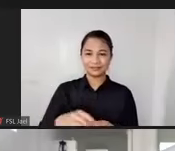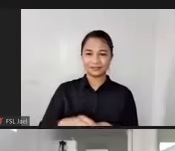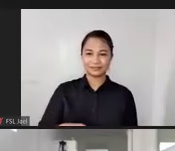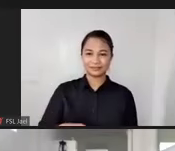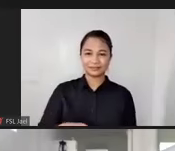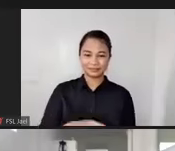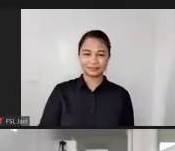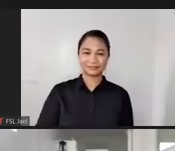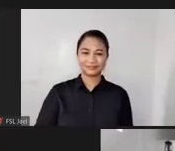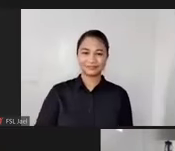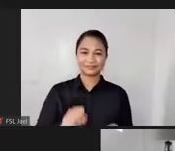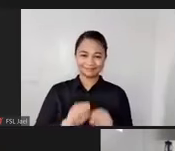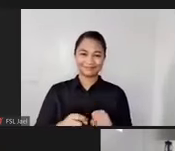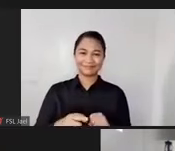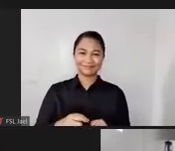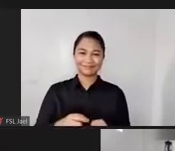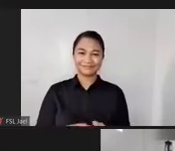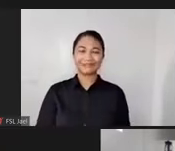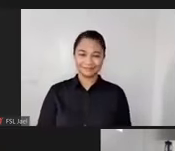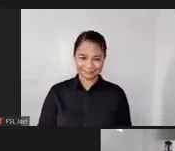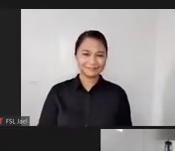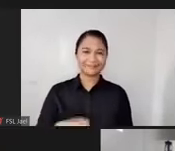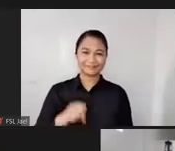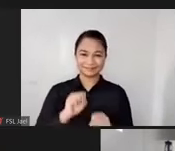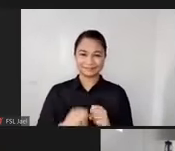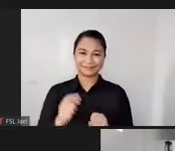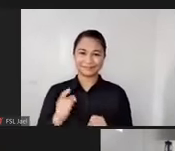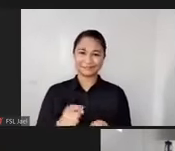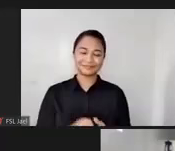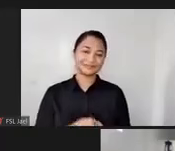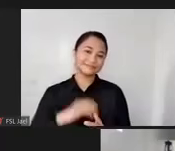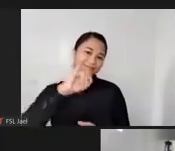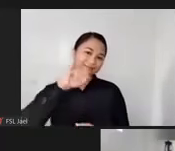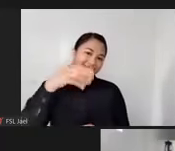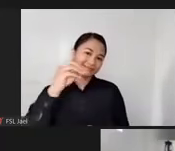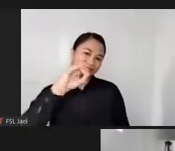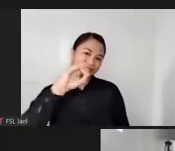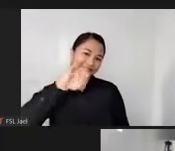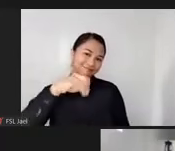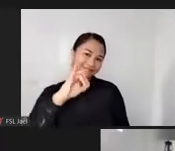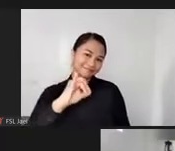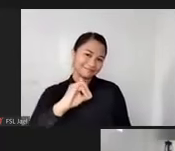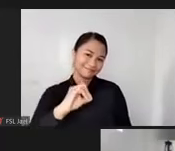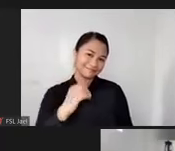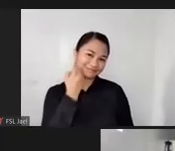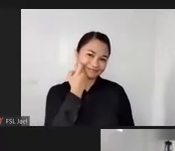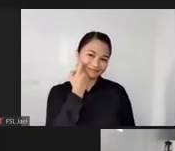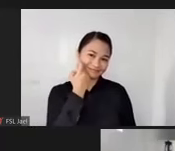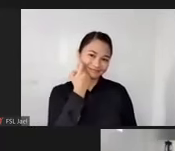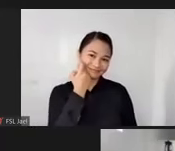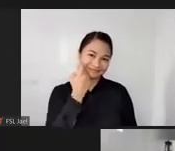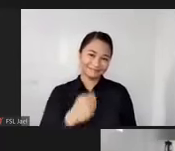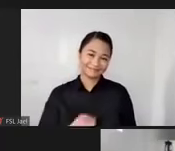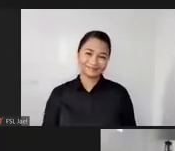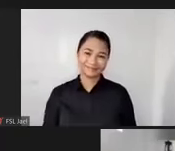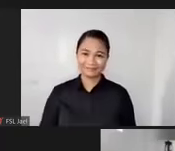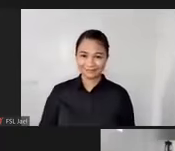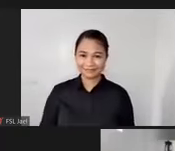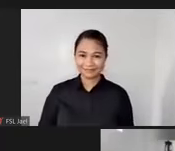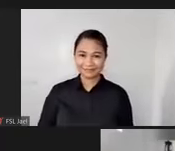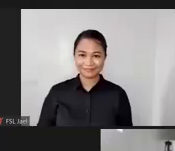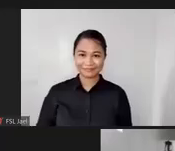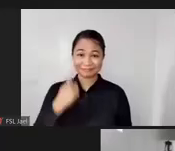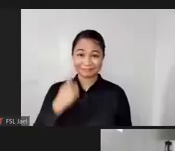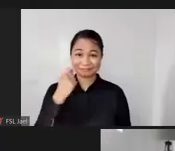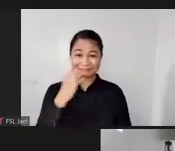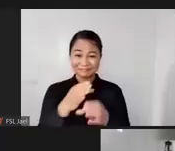your presentation, because I'm a coffee addict. And I think everyone is now into coffee. When I see my IG feed, everyone